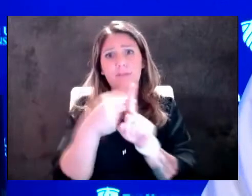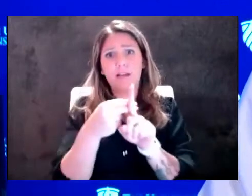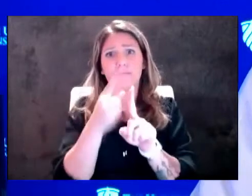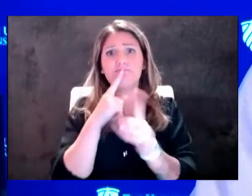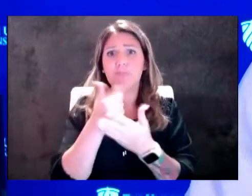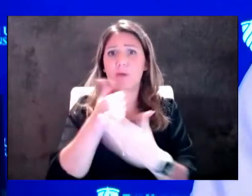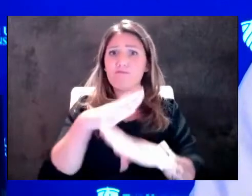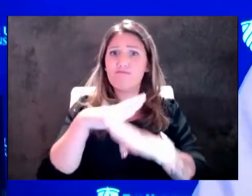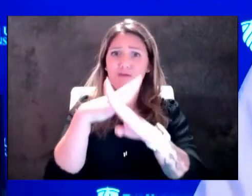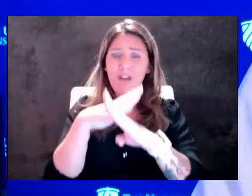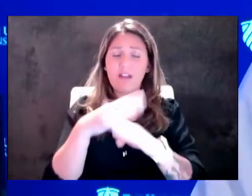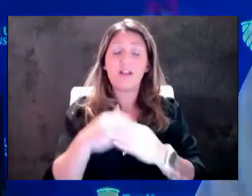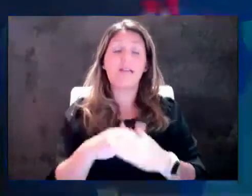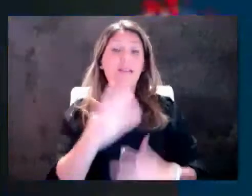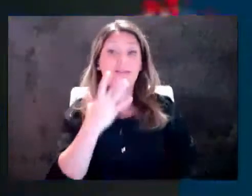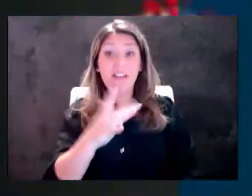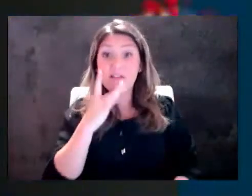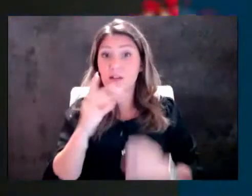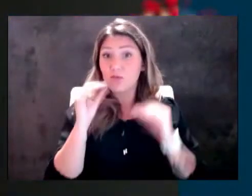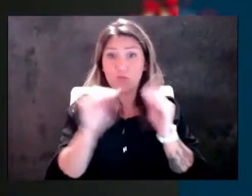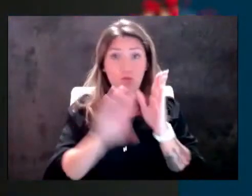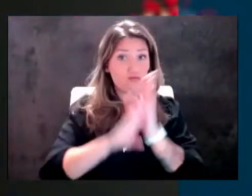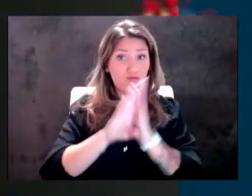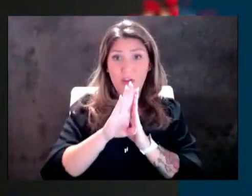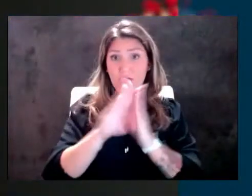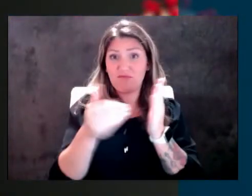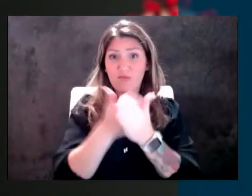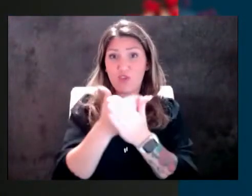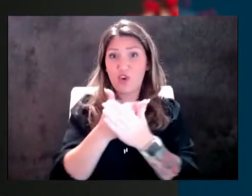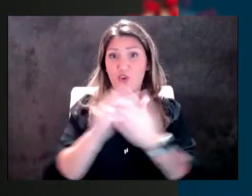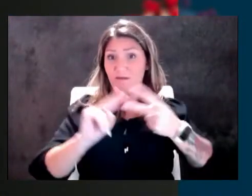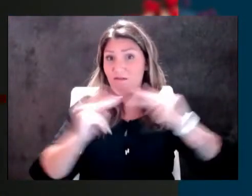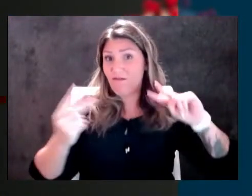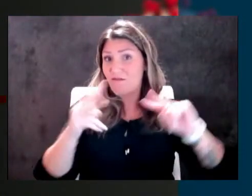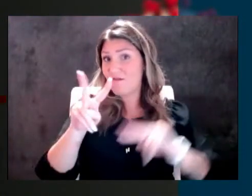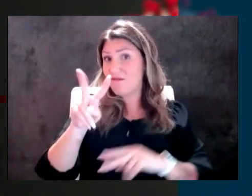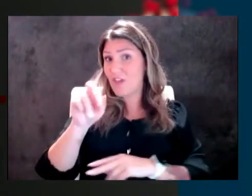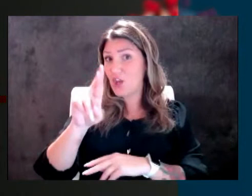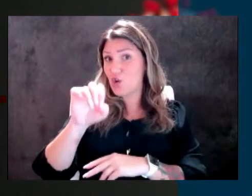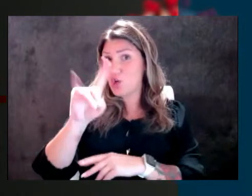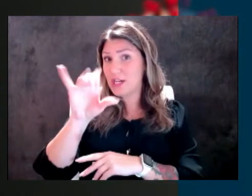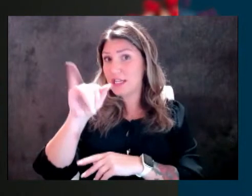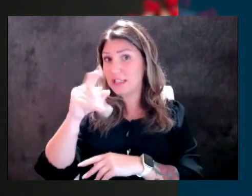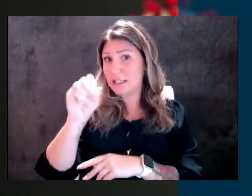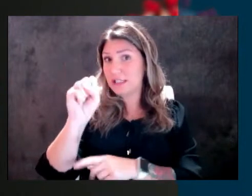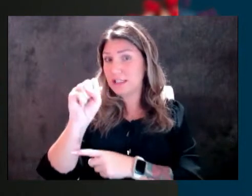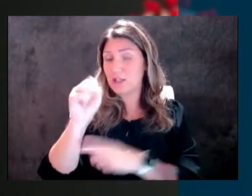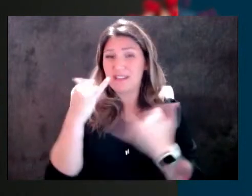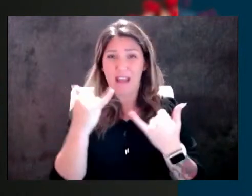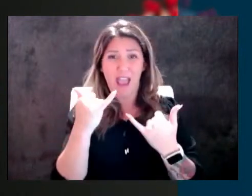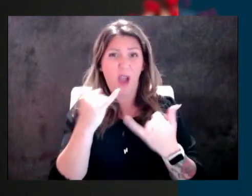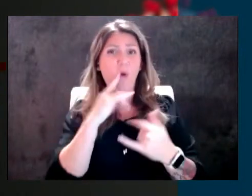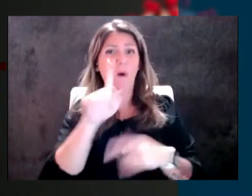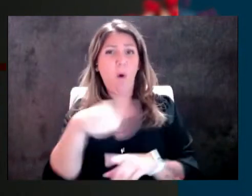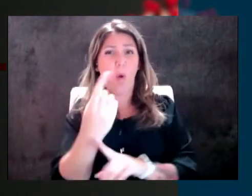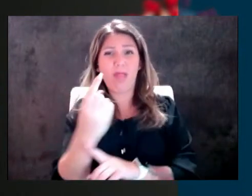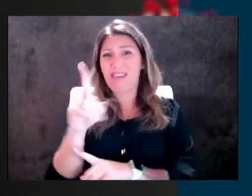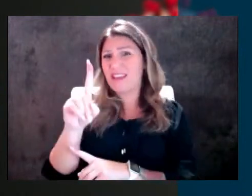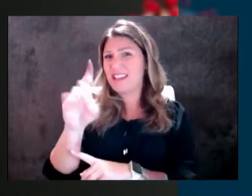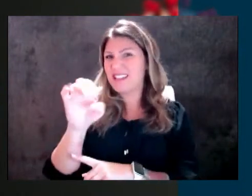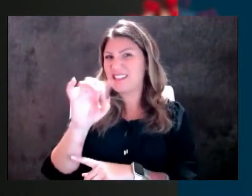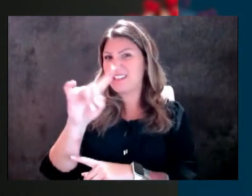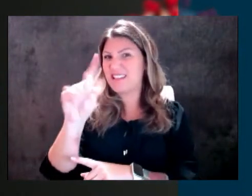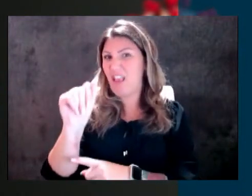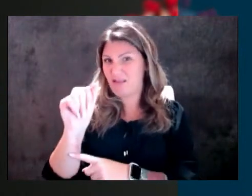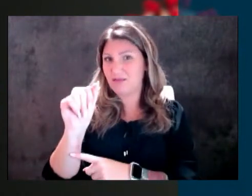we haven't seen any rise of any new variants. So right now we're only dealing with Delta. I think that's another good thing. I think